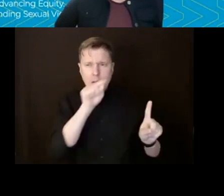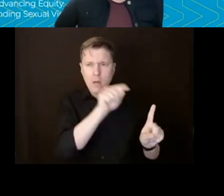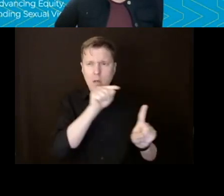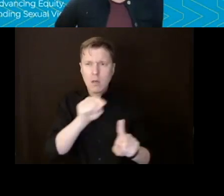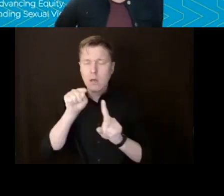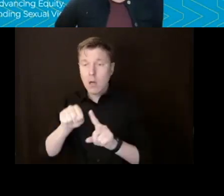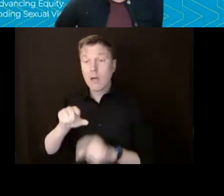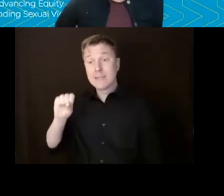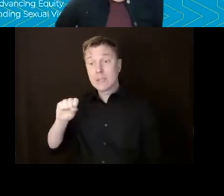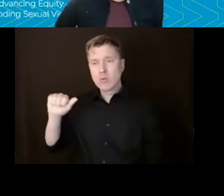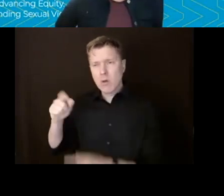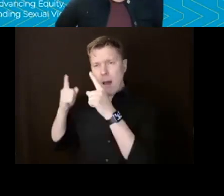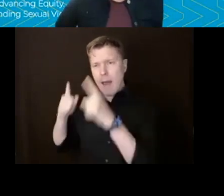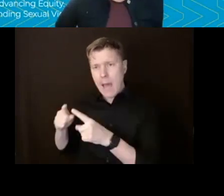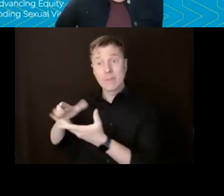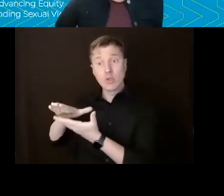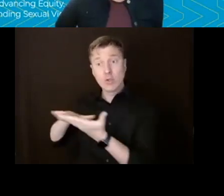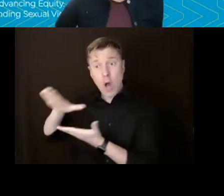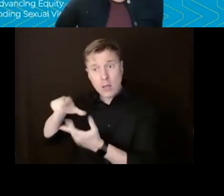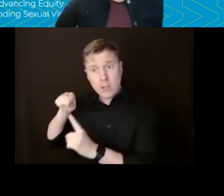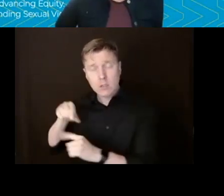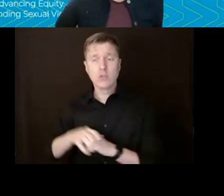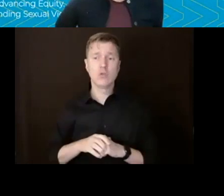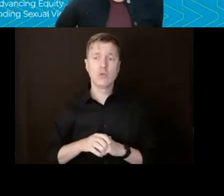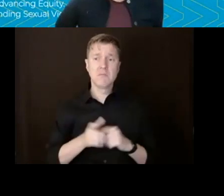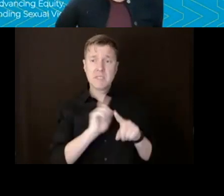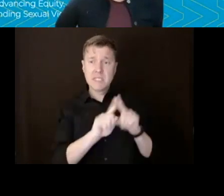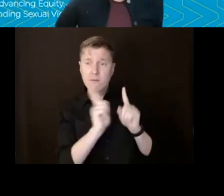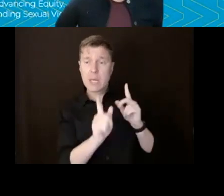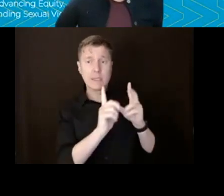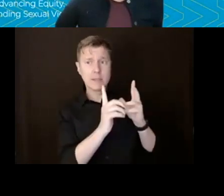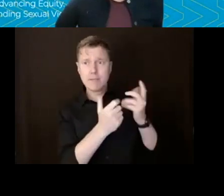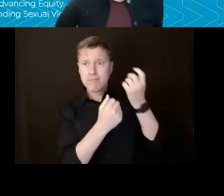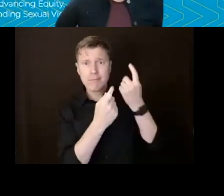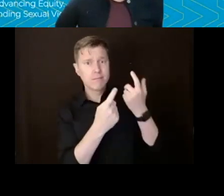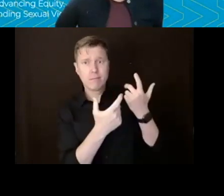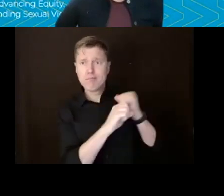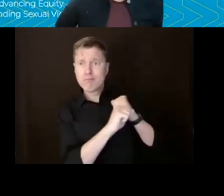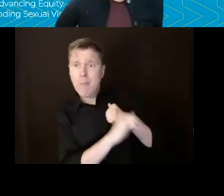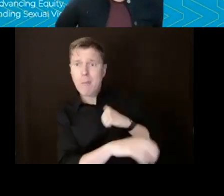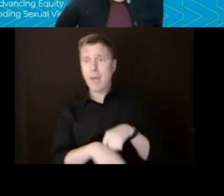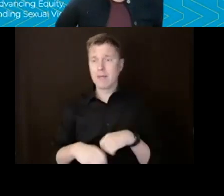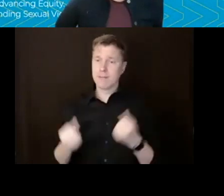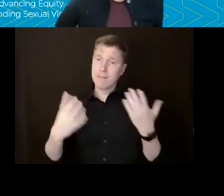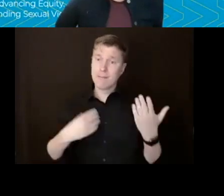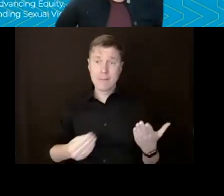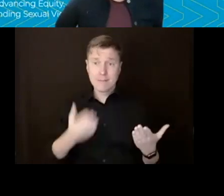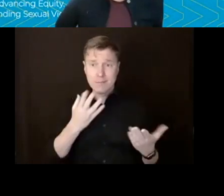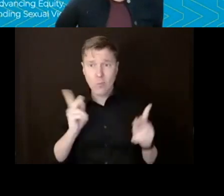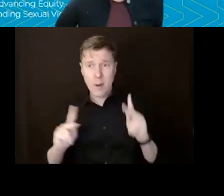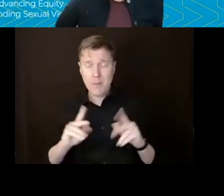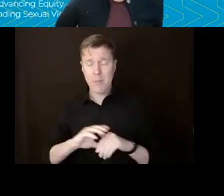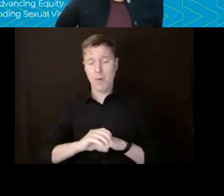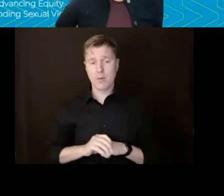campus, campaigns, awareness, a lot of white people. Yeah,